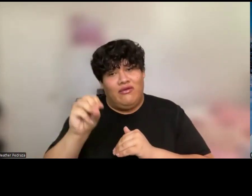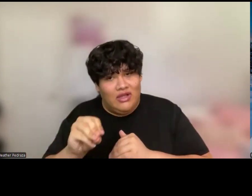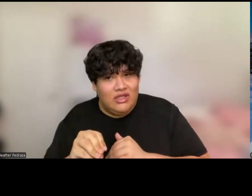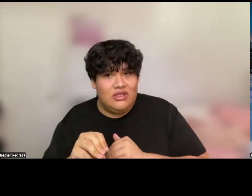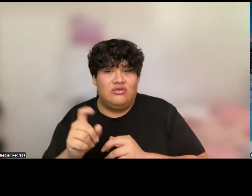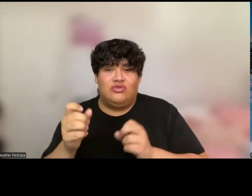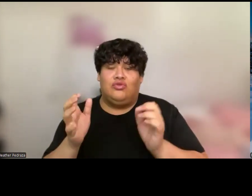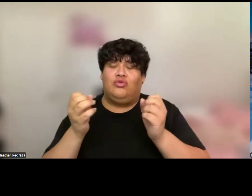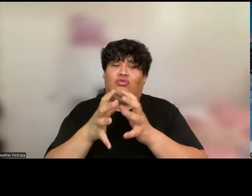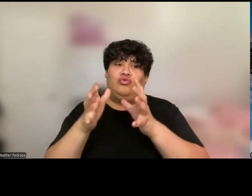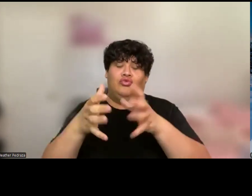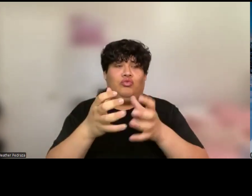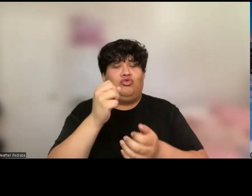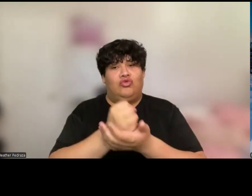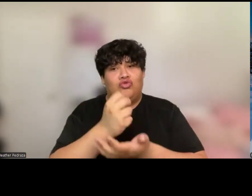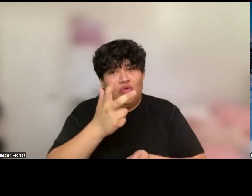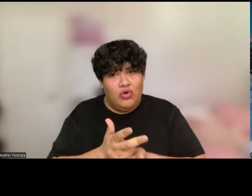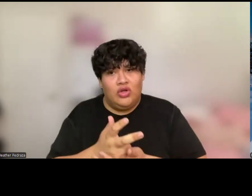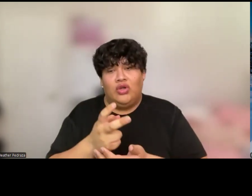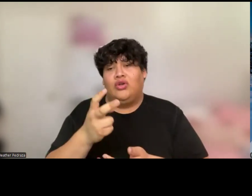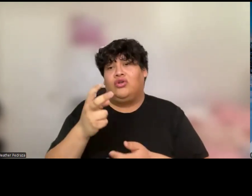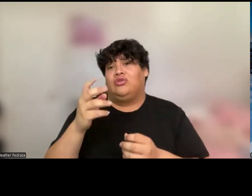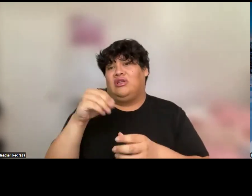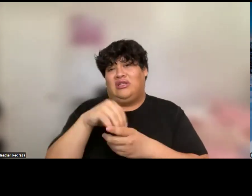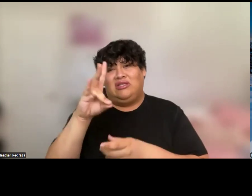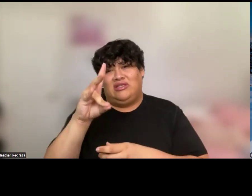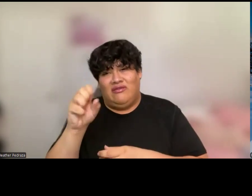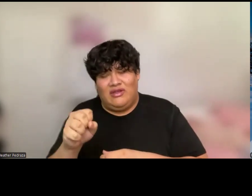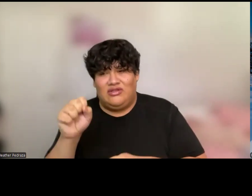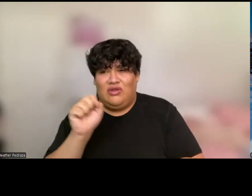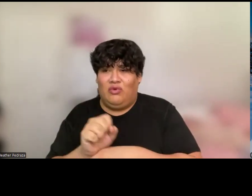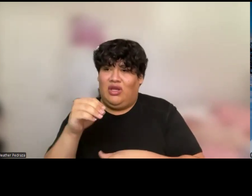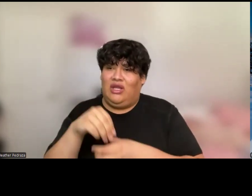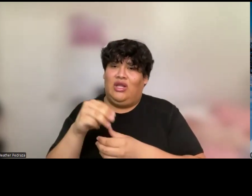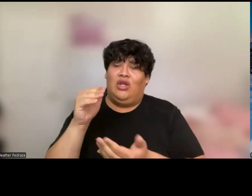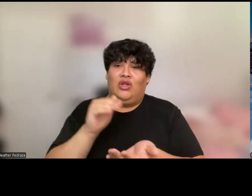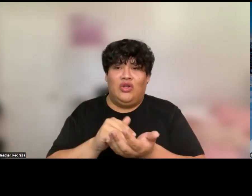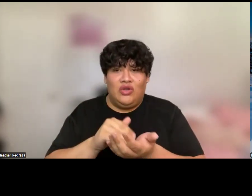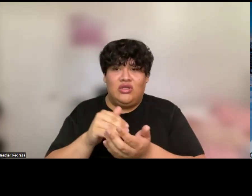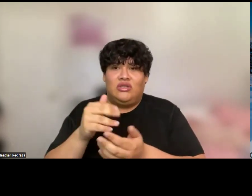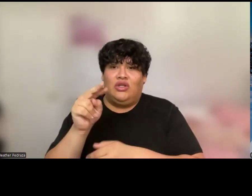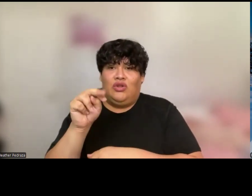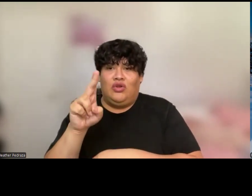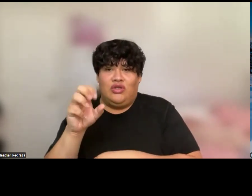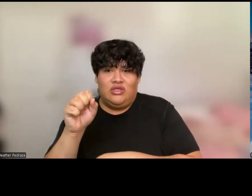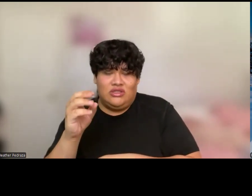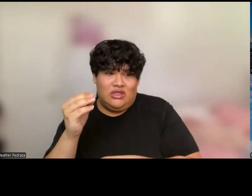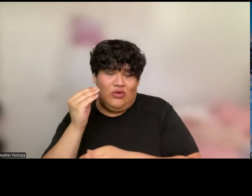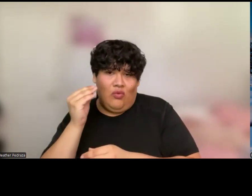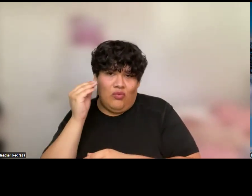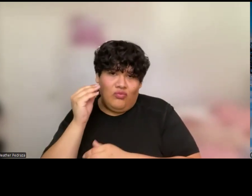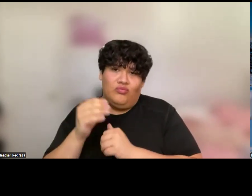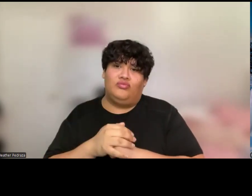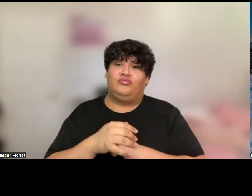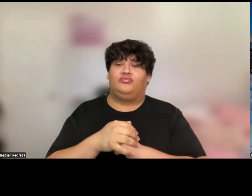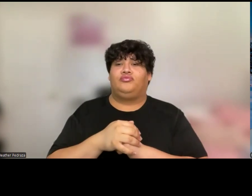social workers in the late 70s who were working in nursing facilities and realizing some pretty deplorable conditions at that time.